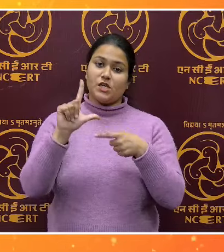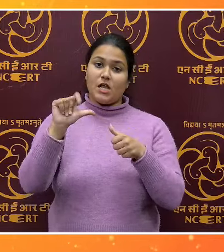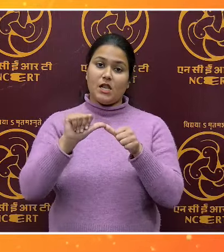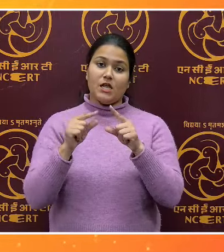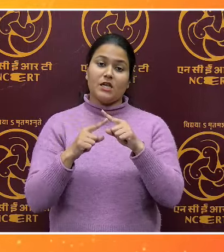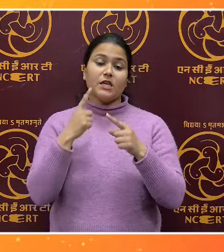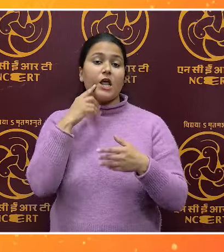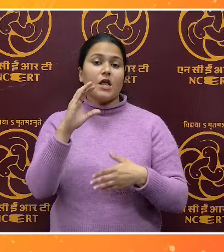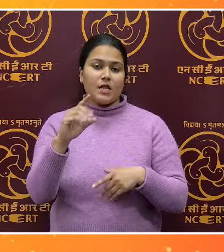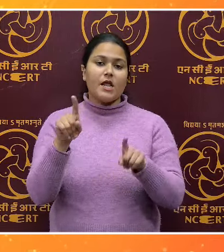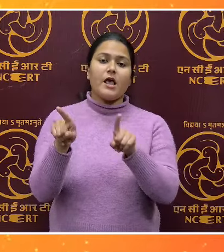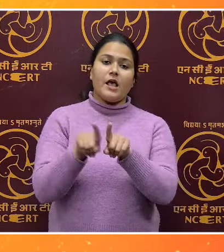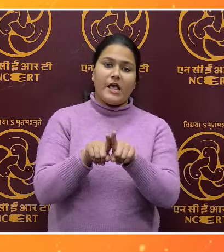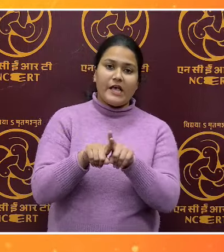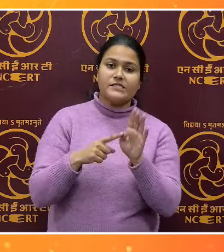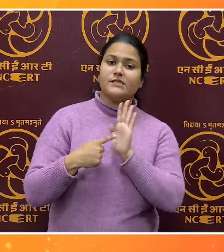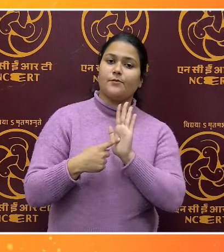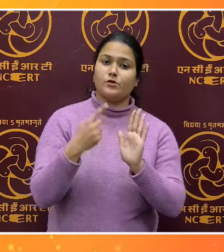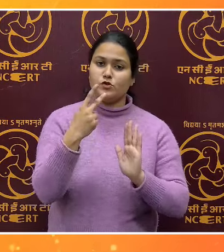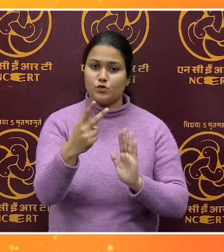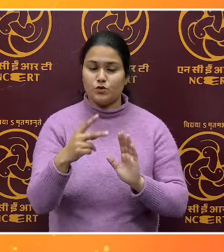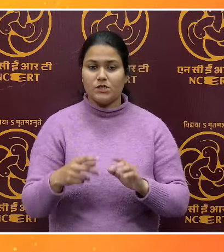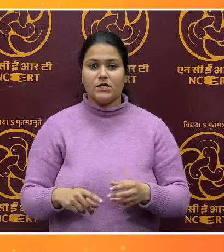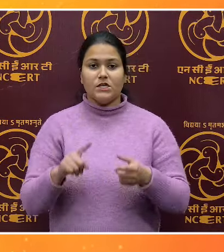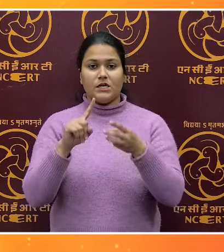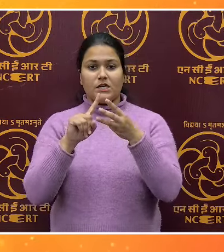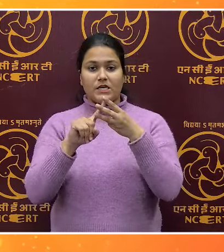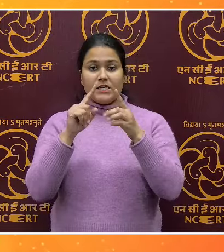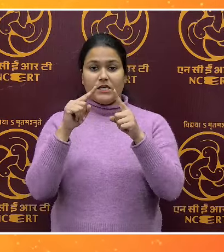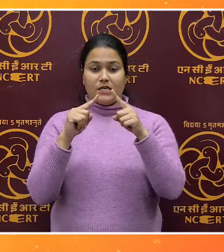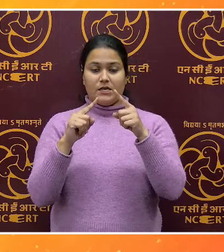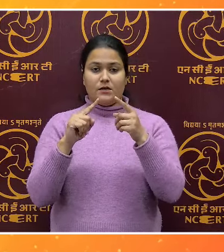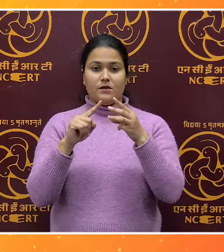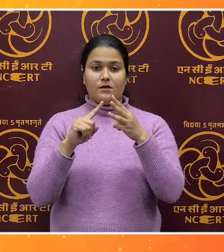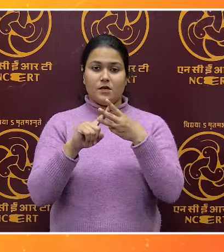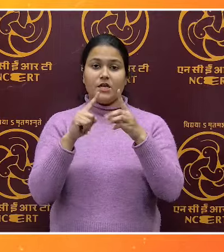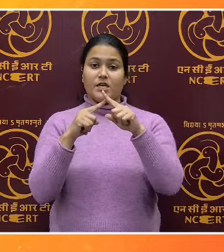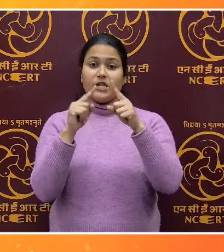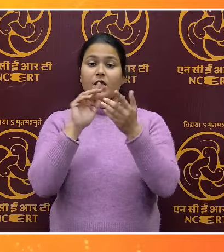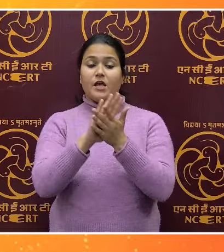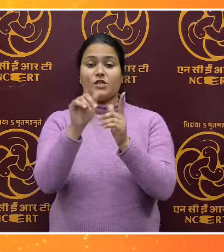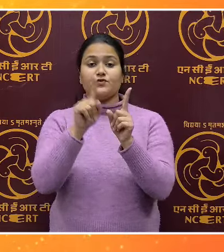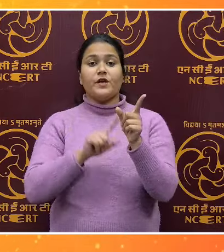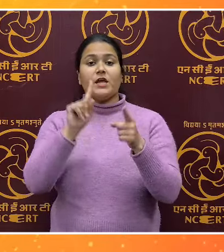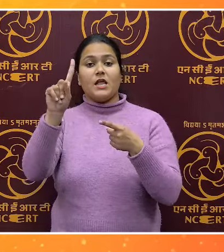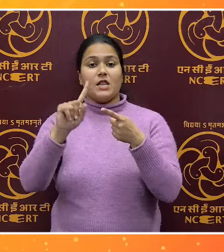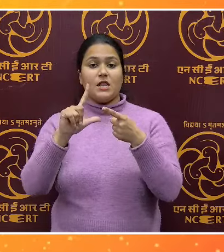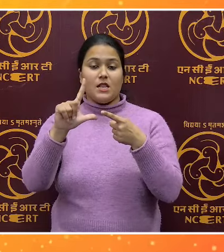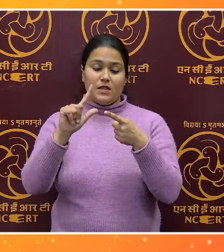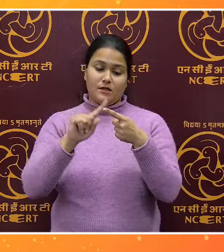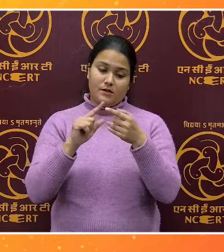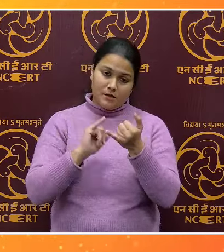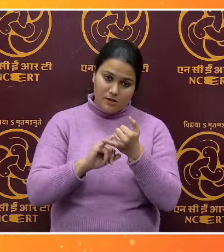Like we can talk about ethylene diamine, this is one kind of chelating